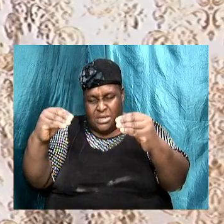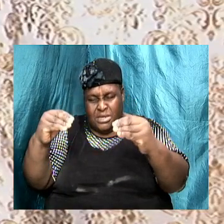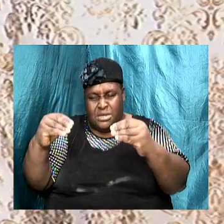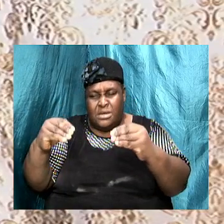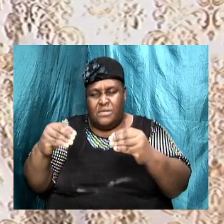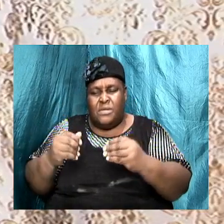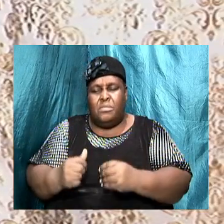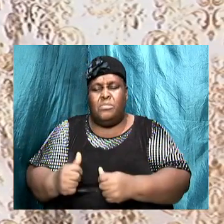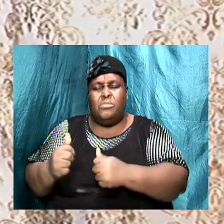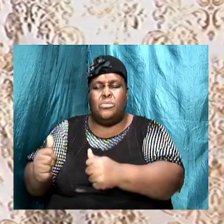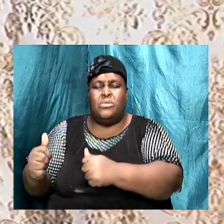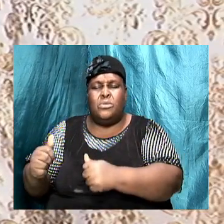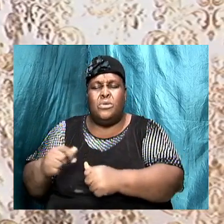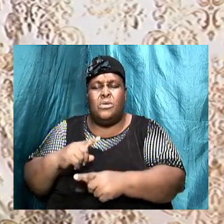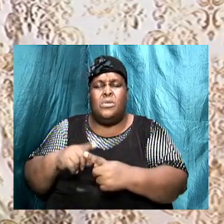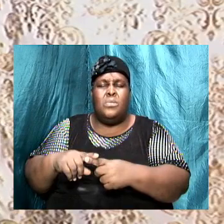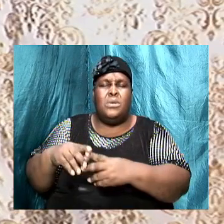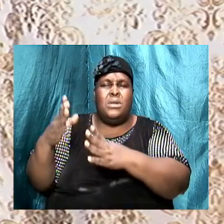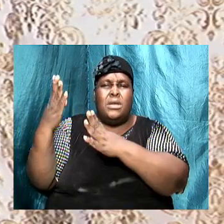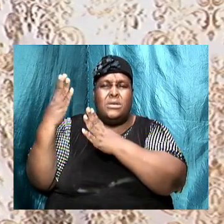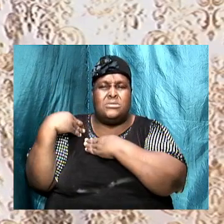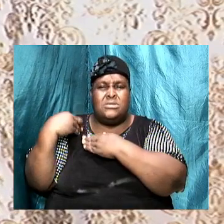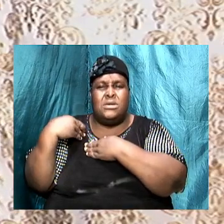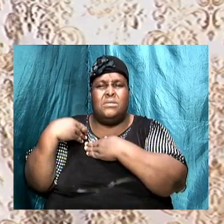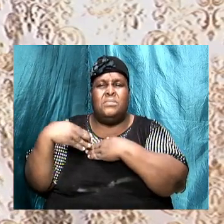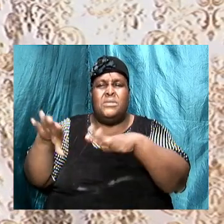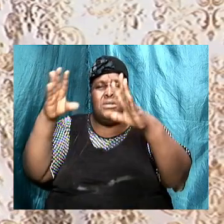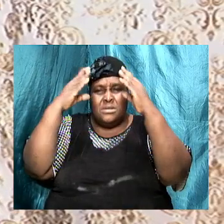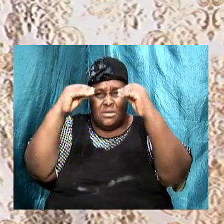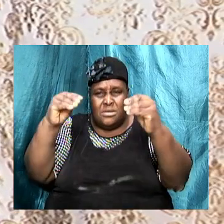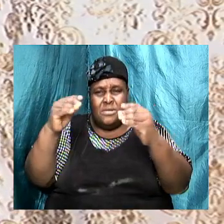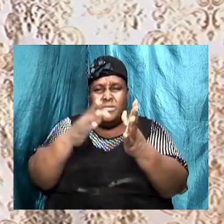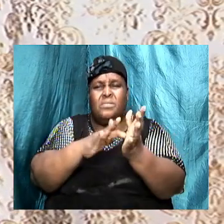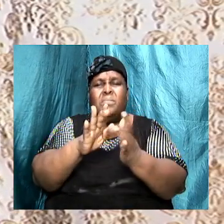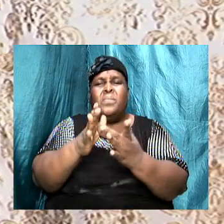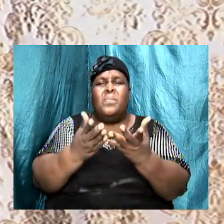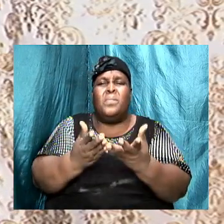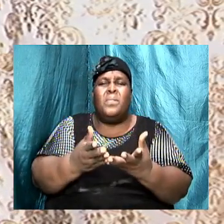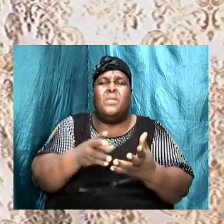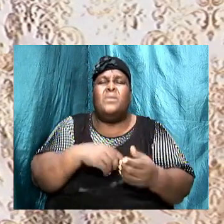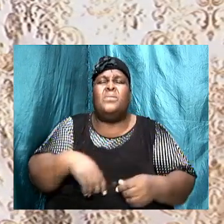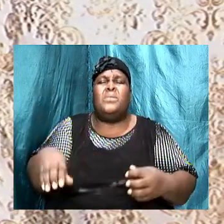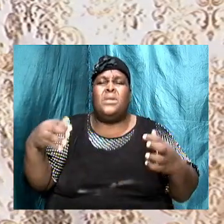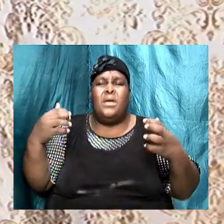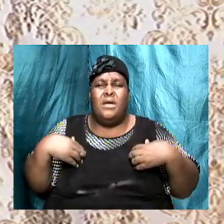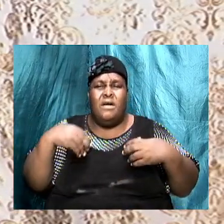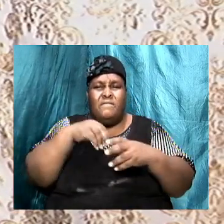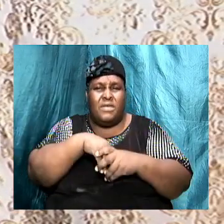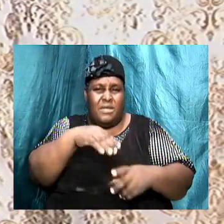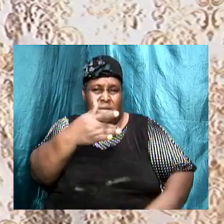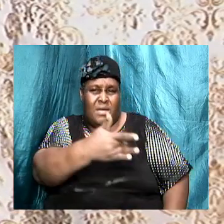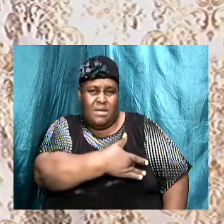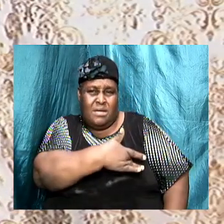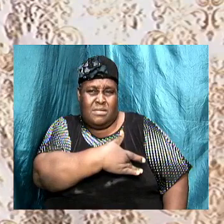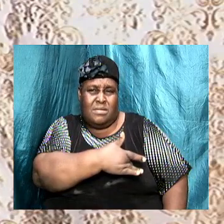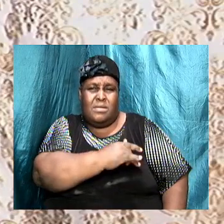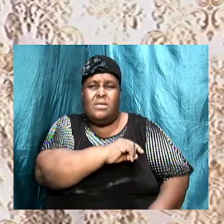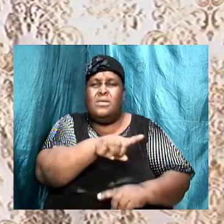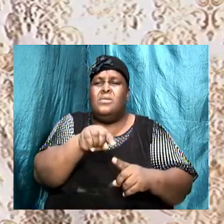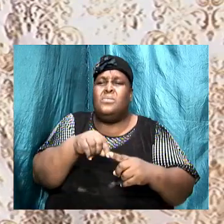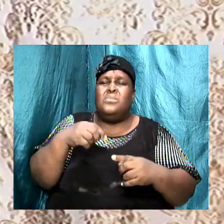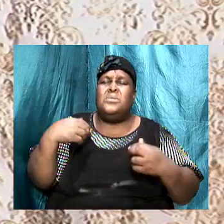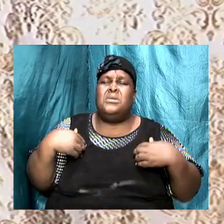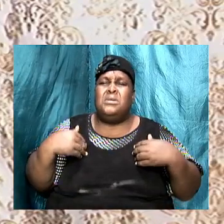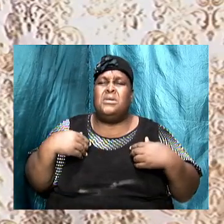Jesus Christ, when we embrace them, when we have them up in our heart, we have a solid